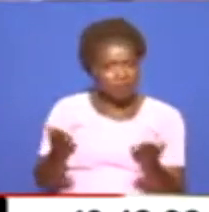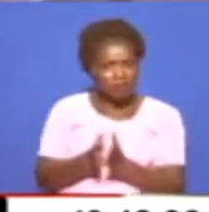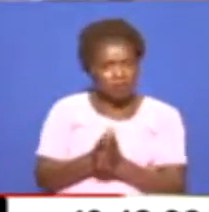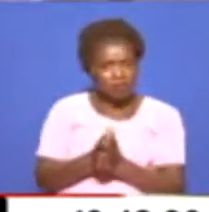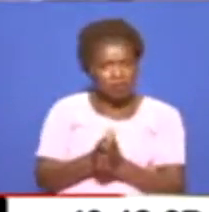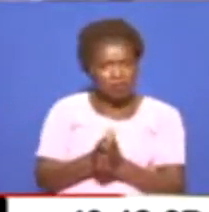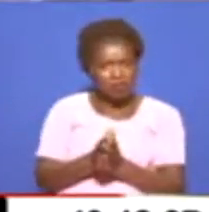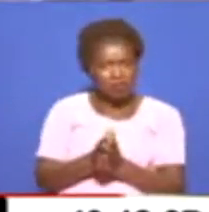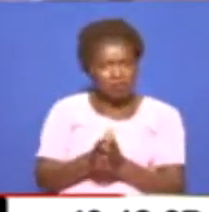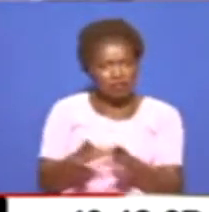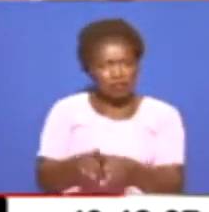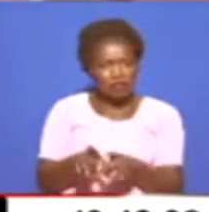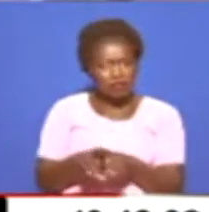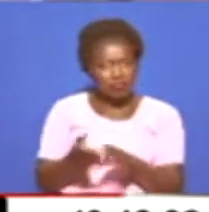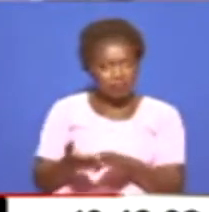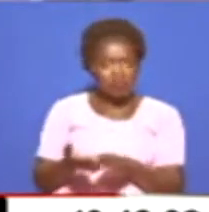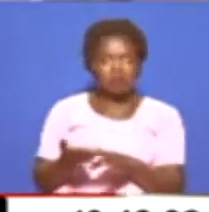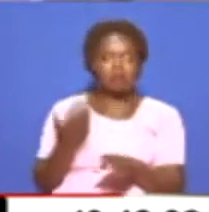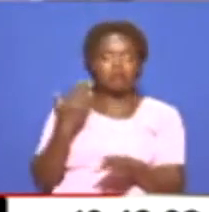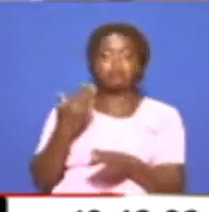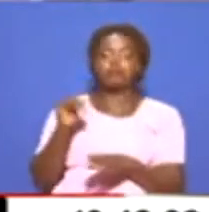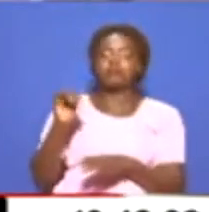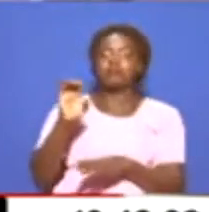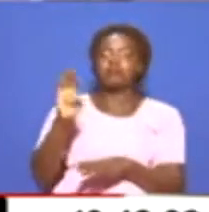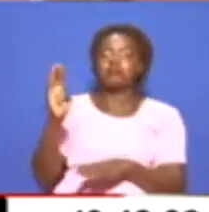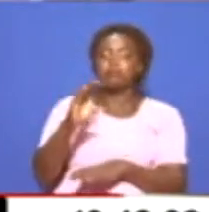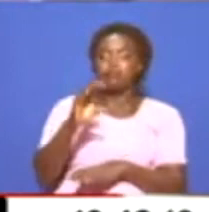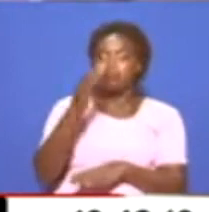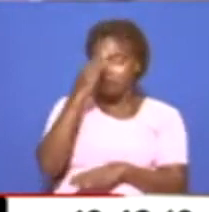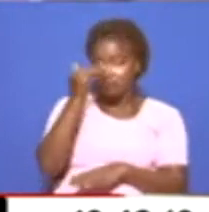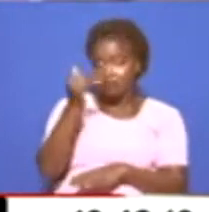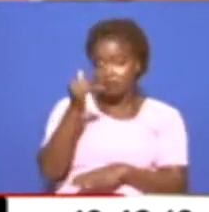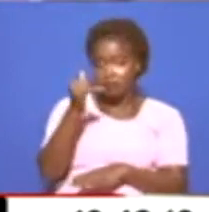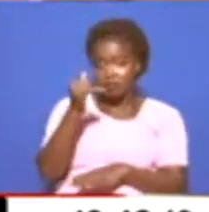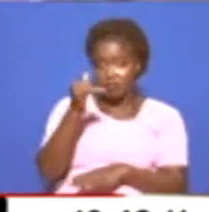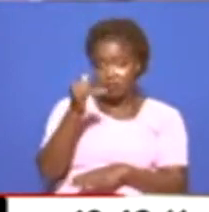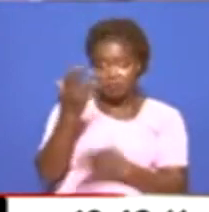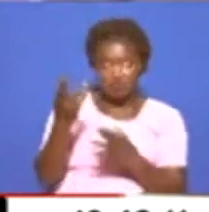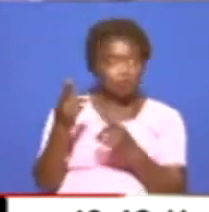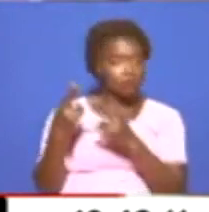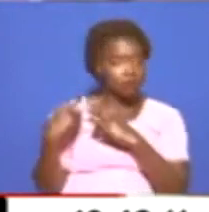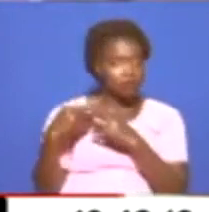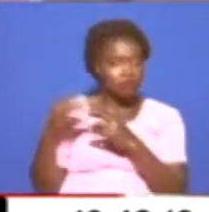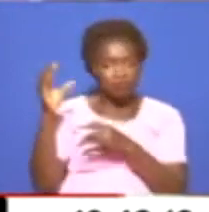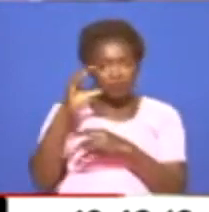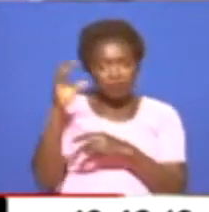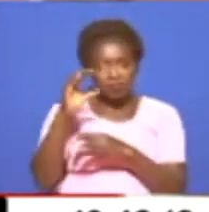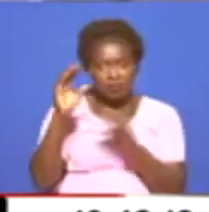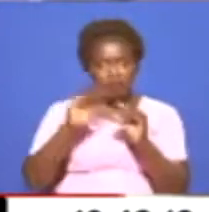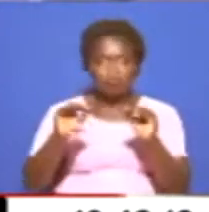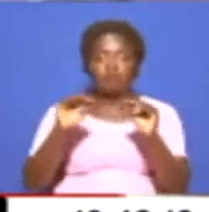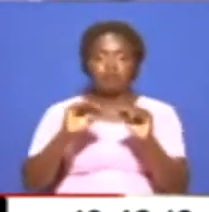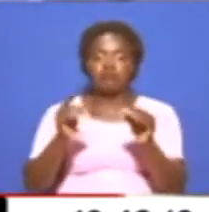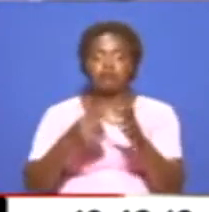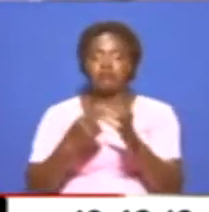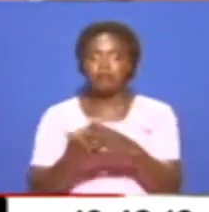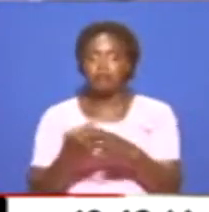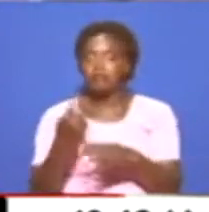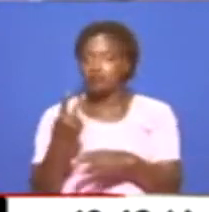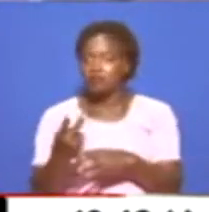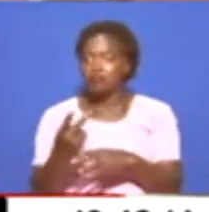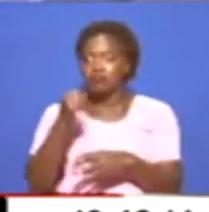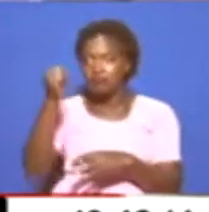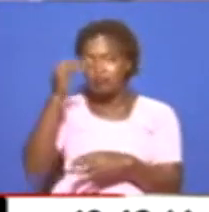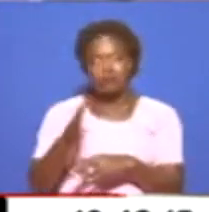I still take it back to the IEBC because it's the primary in charge of civic education. Then two, even the